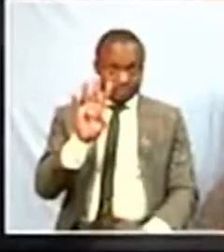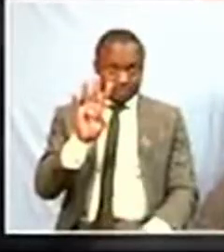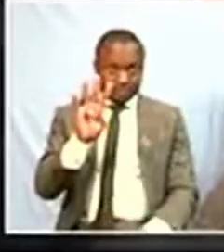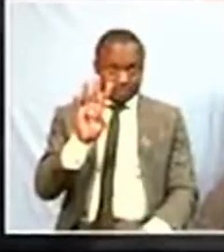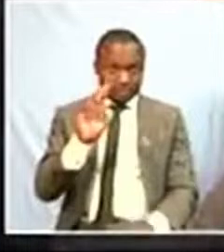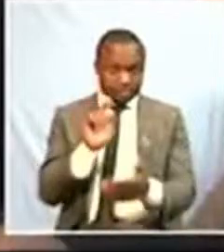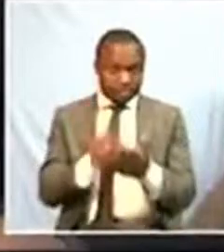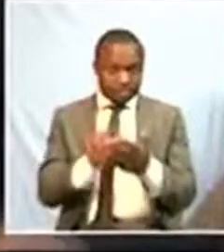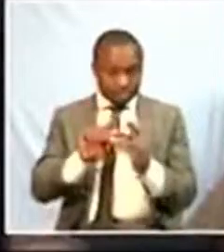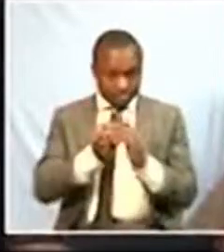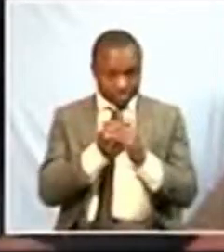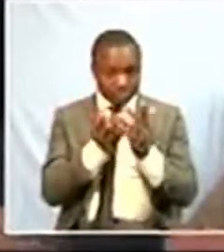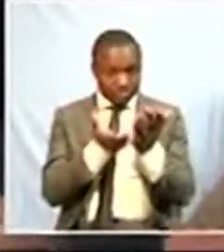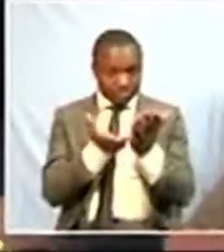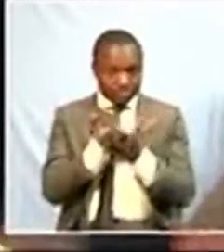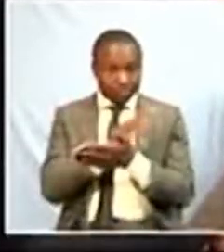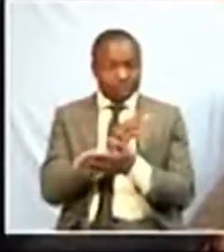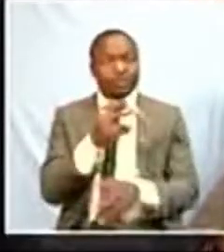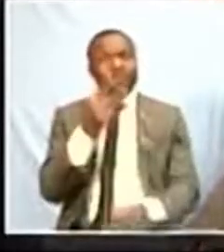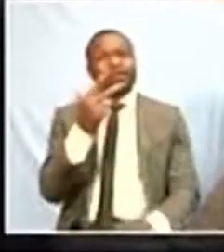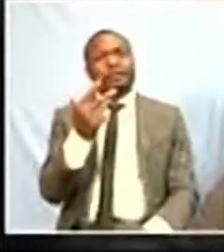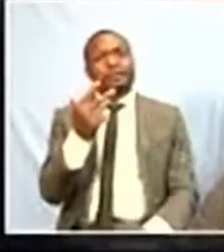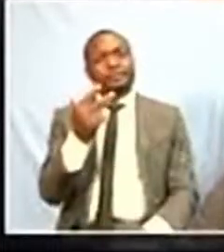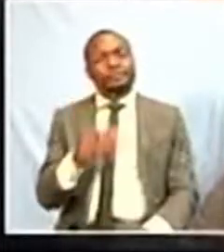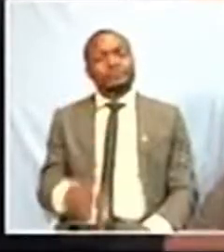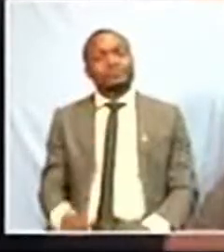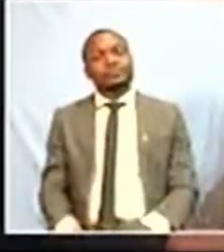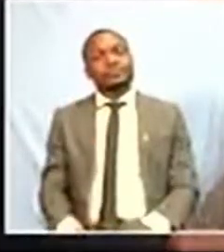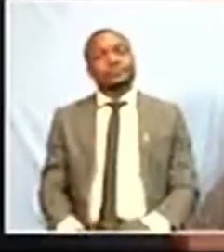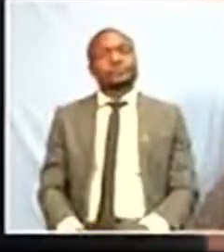actually, which is from